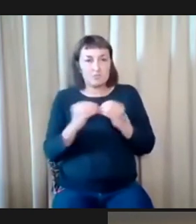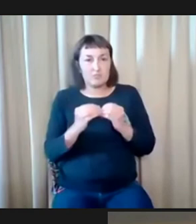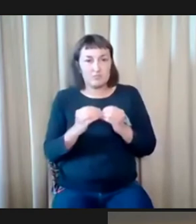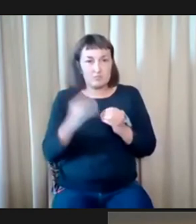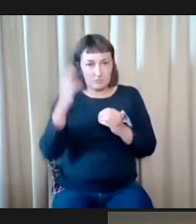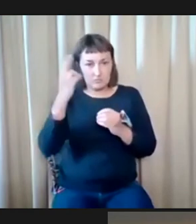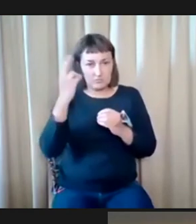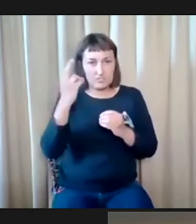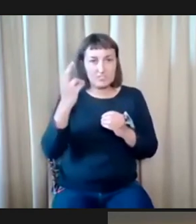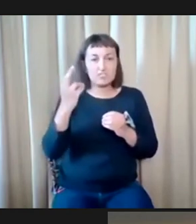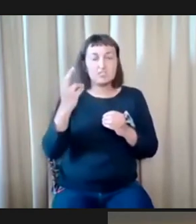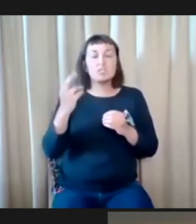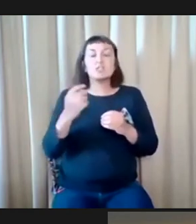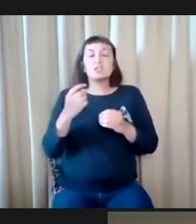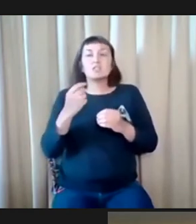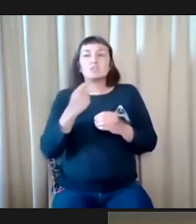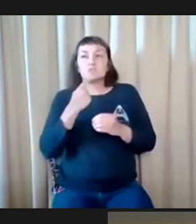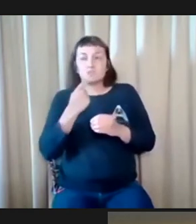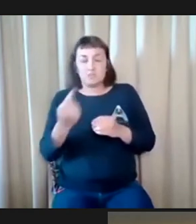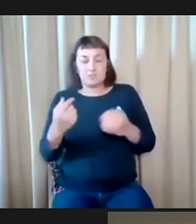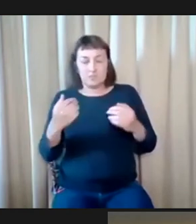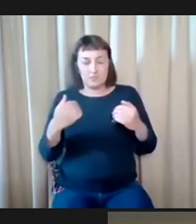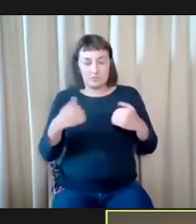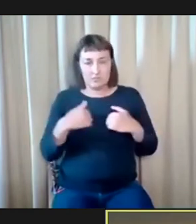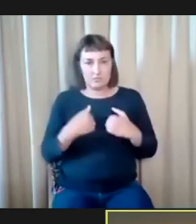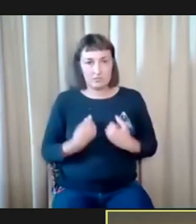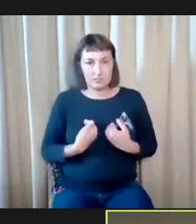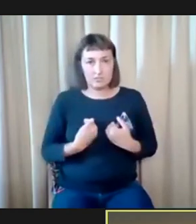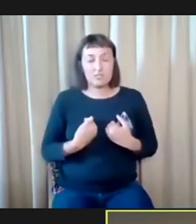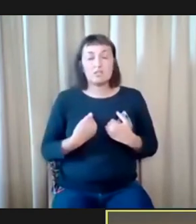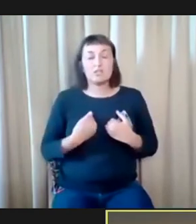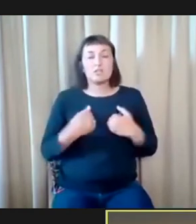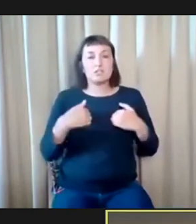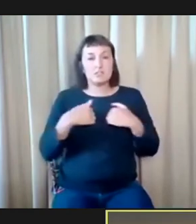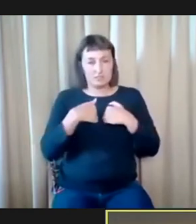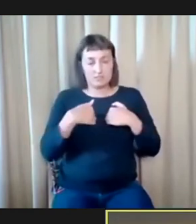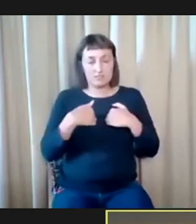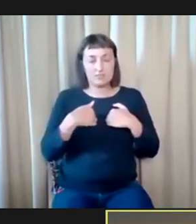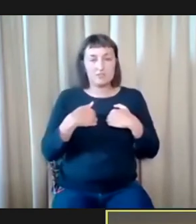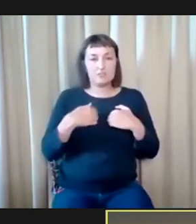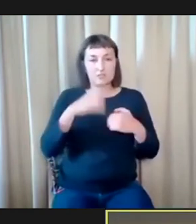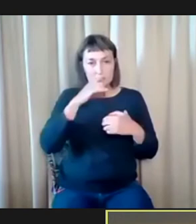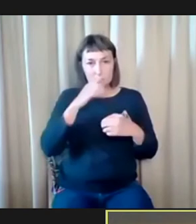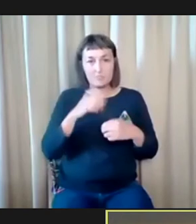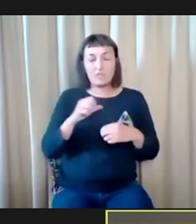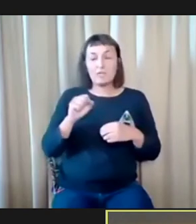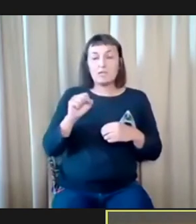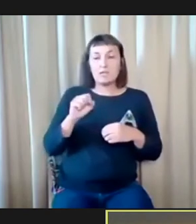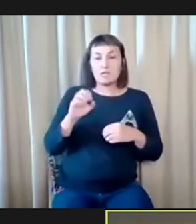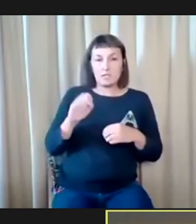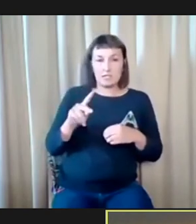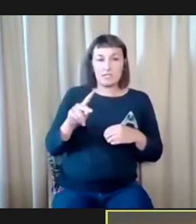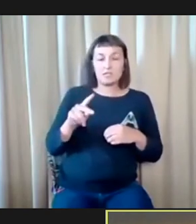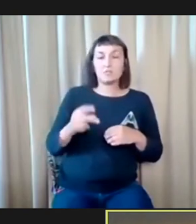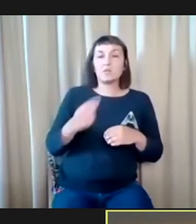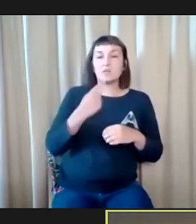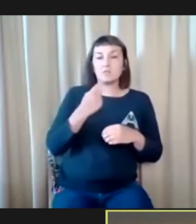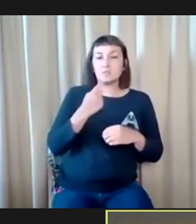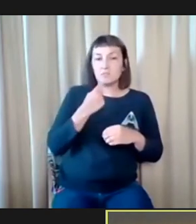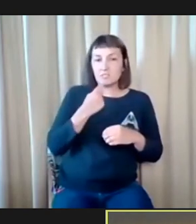be very careful and thoughtful as we do that. Yes. Yeah, I'll just add, in, I think we mentioned it in our presentation, there was a contest in